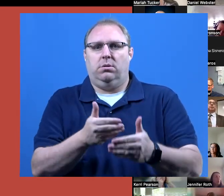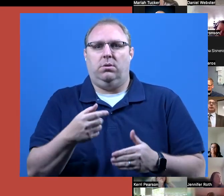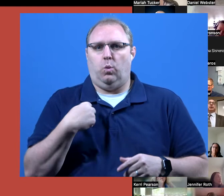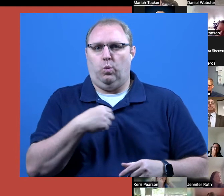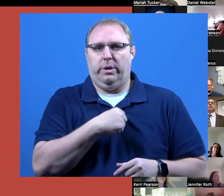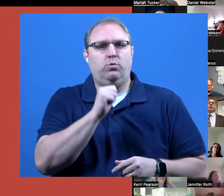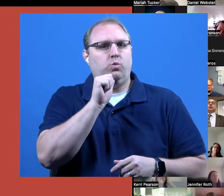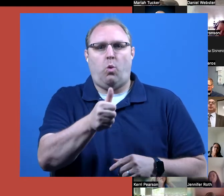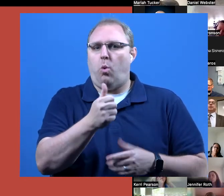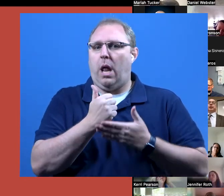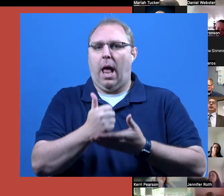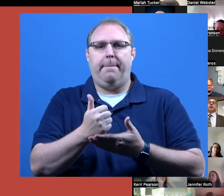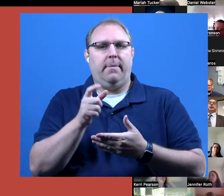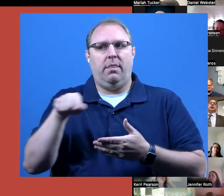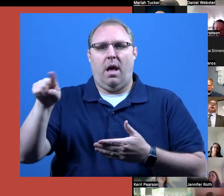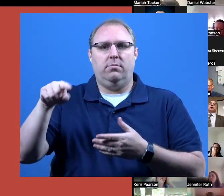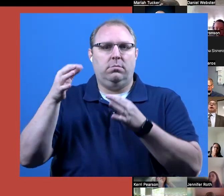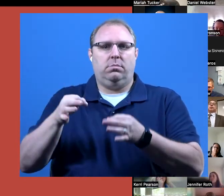risk of being significantly delayed.